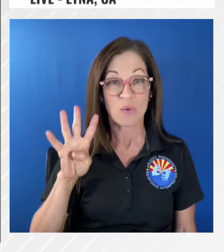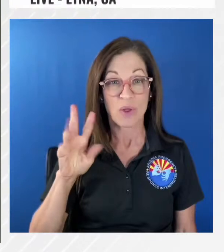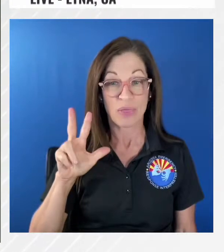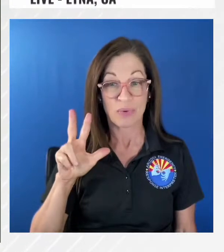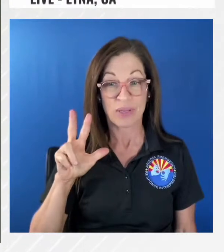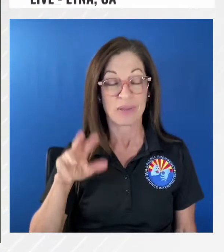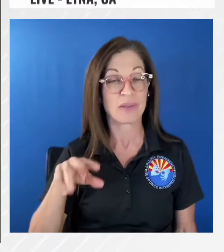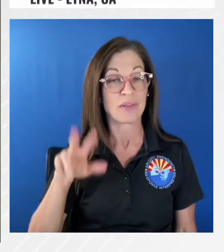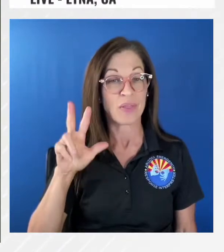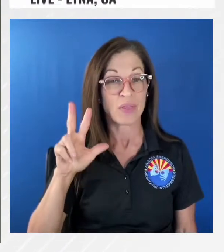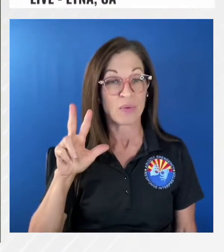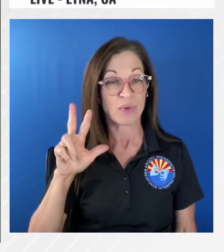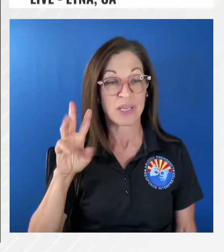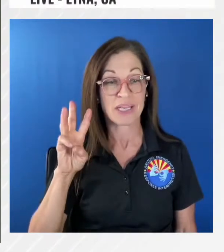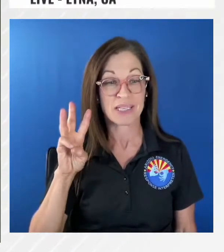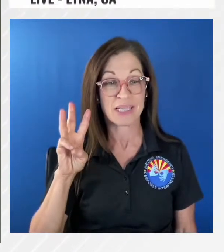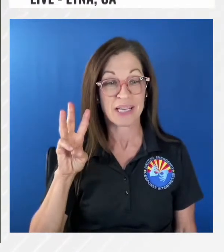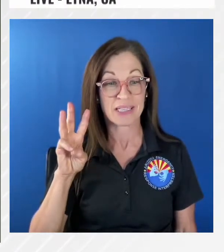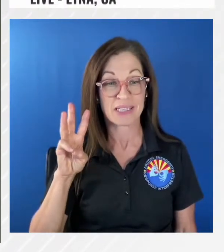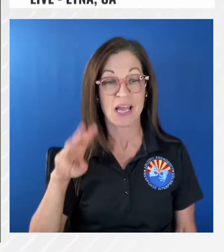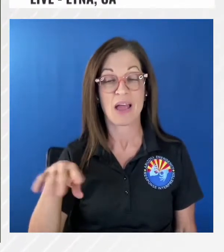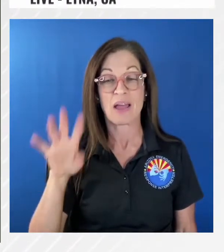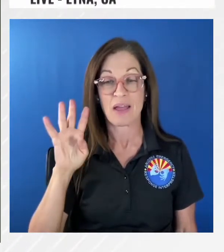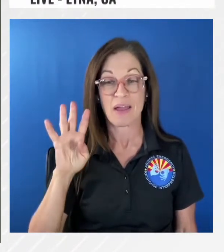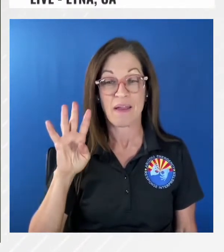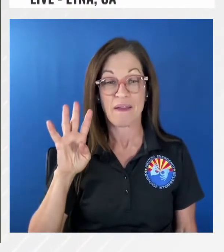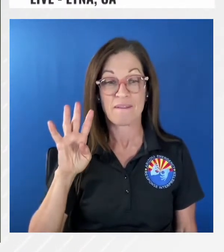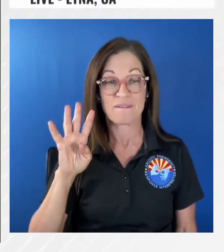530-643-3661. Again, that's